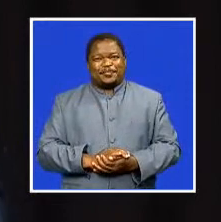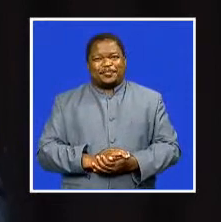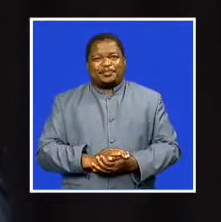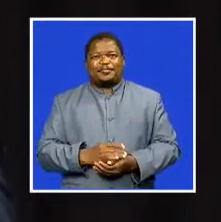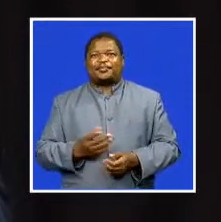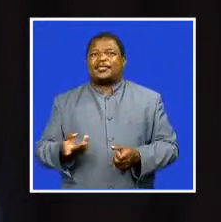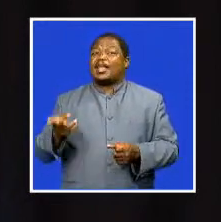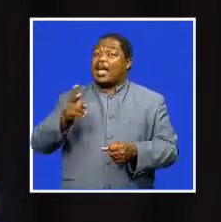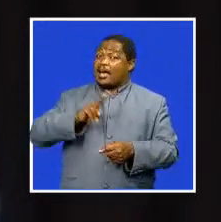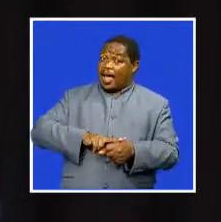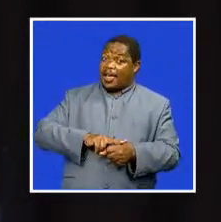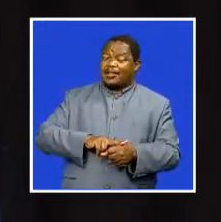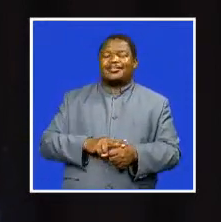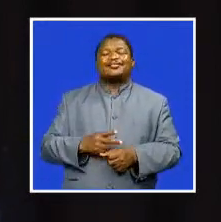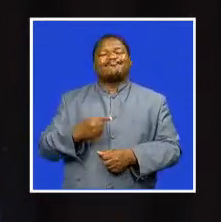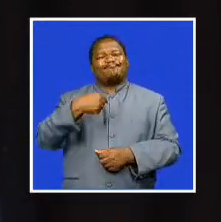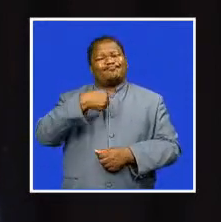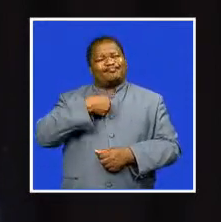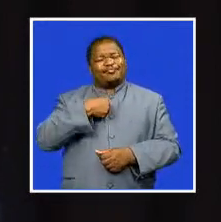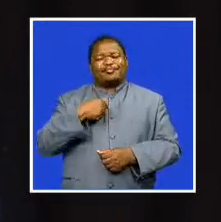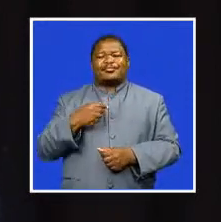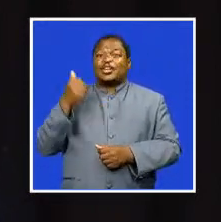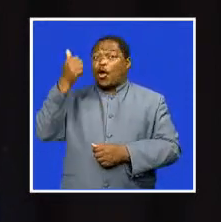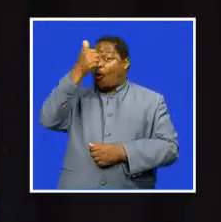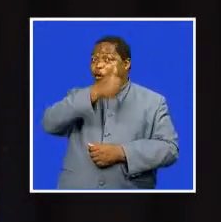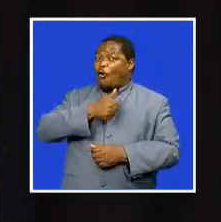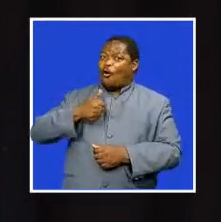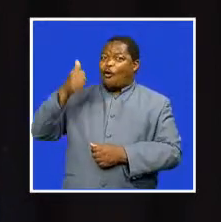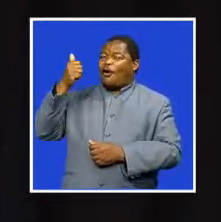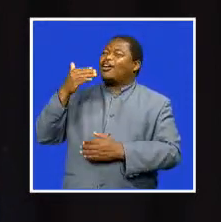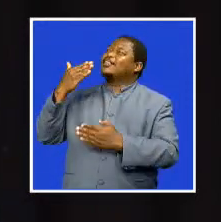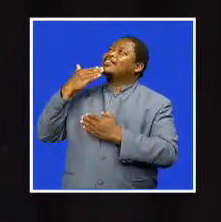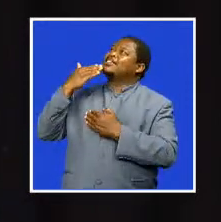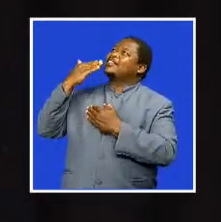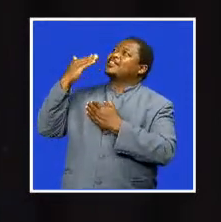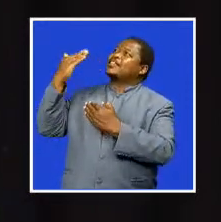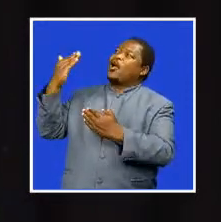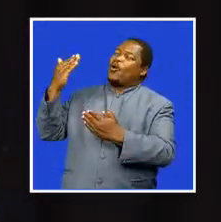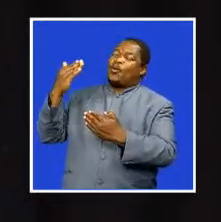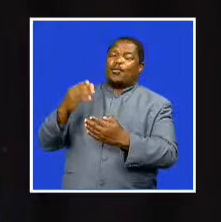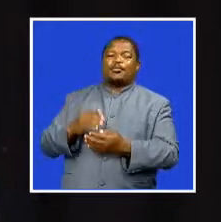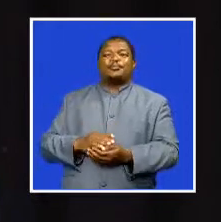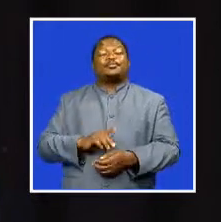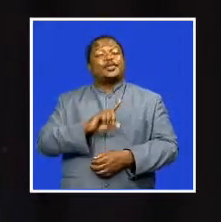la ngibonge kakhulu uNkulunkulu bekunene siyazi ukuthi